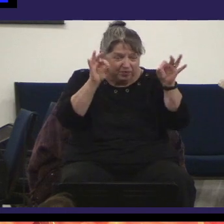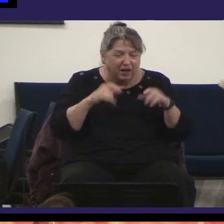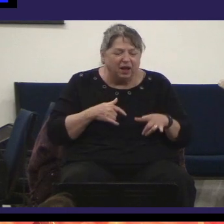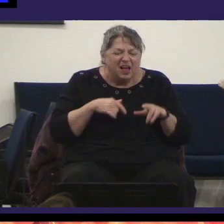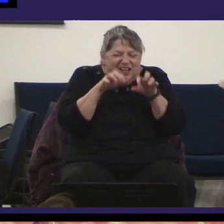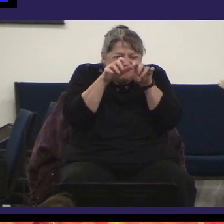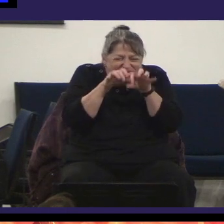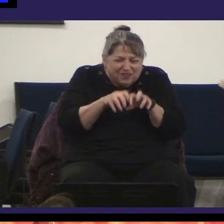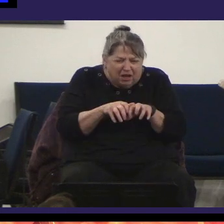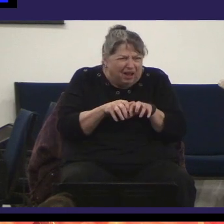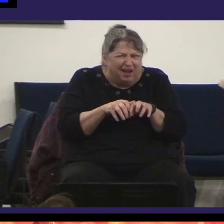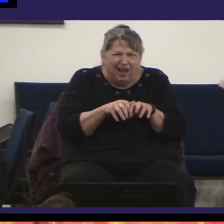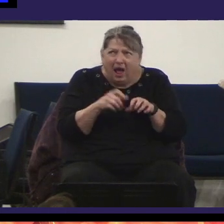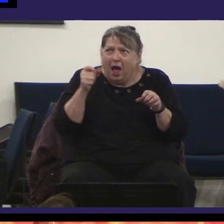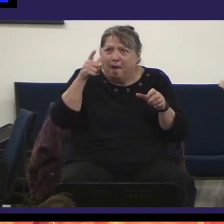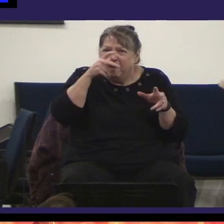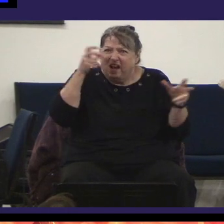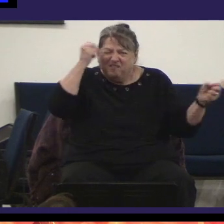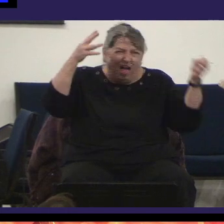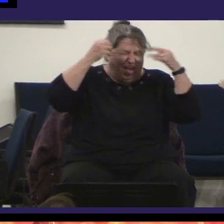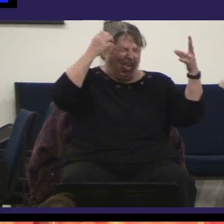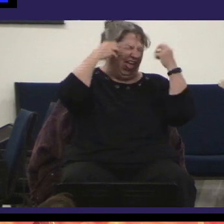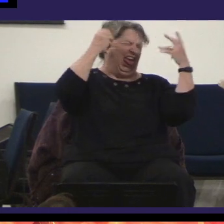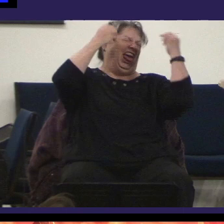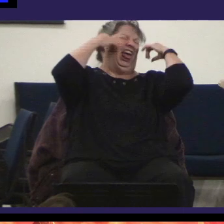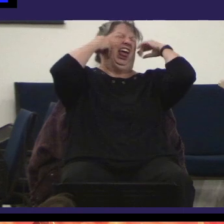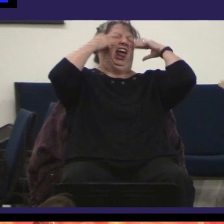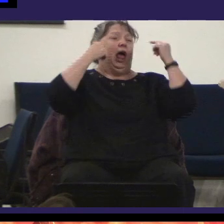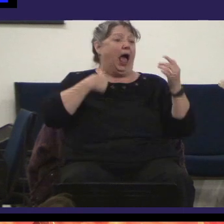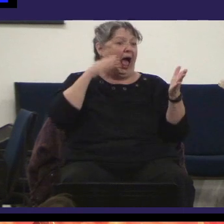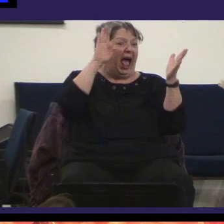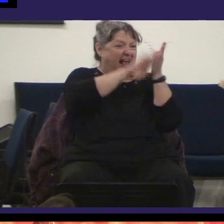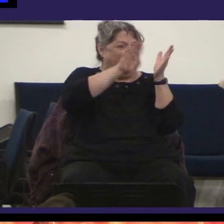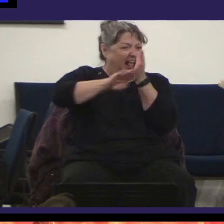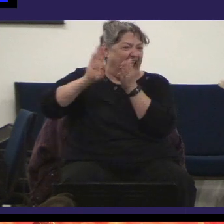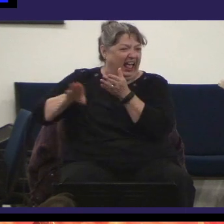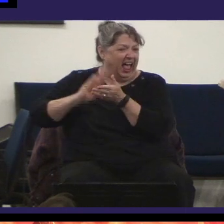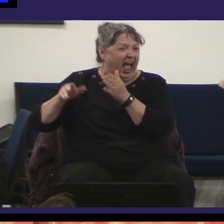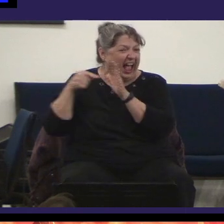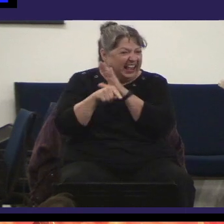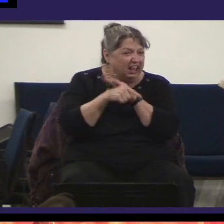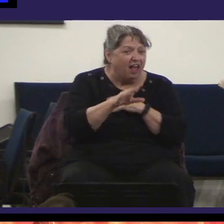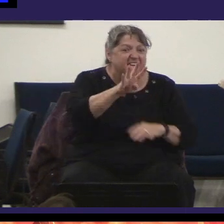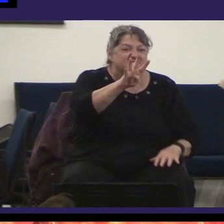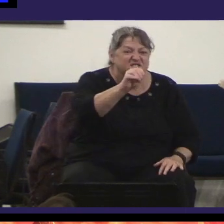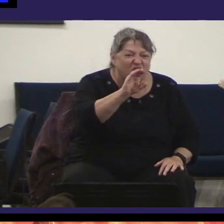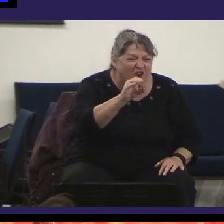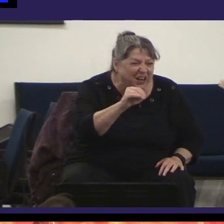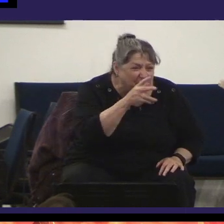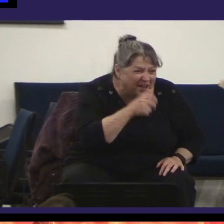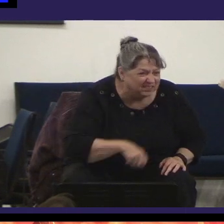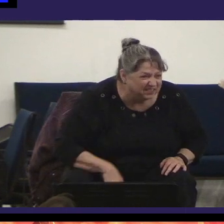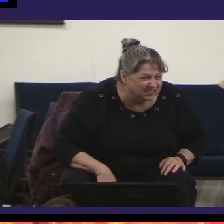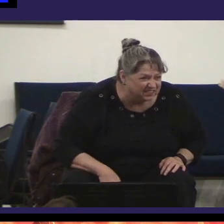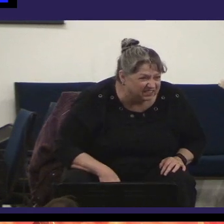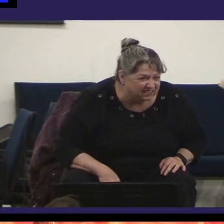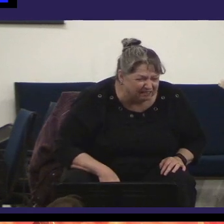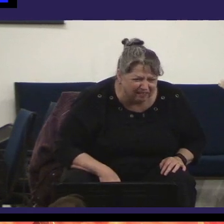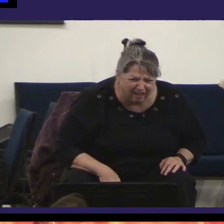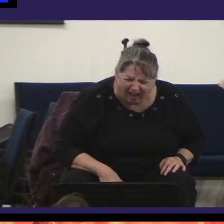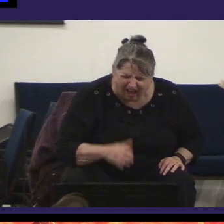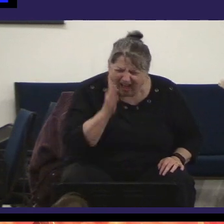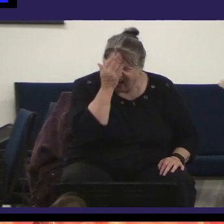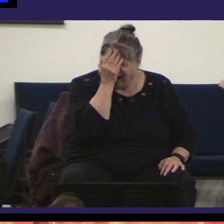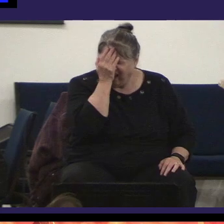blinds and try to focus where I needed to focus. And at one time, it just seemed like there was a torrential storm.